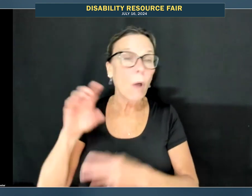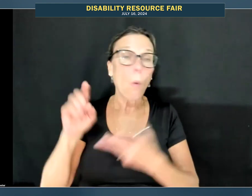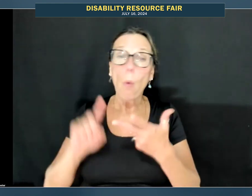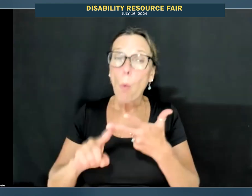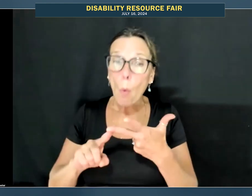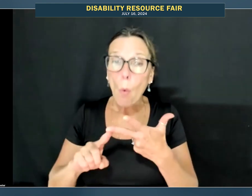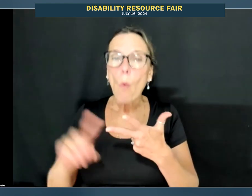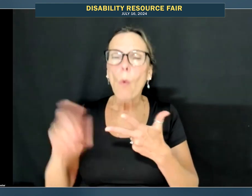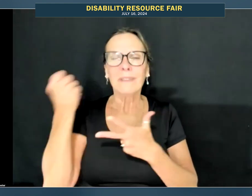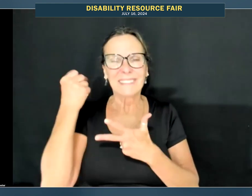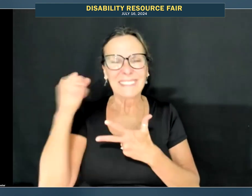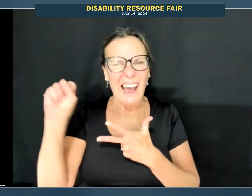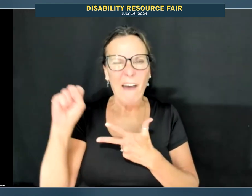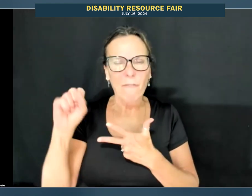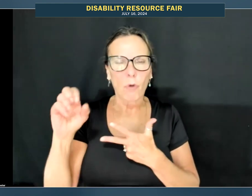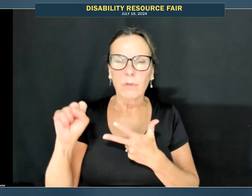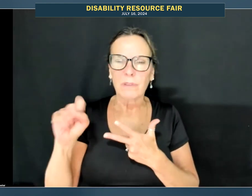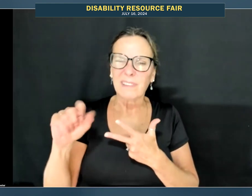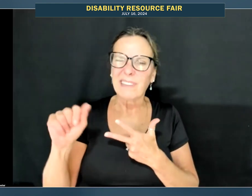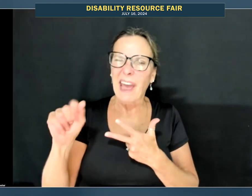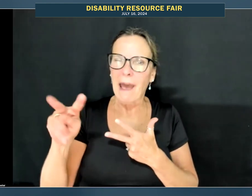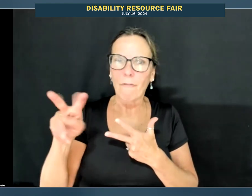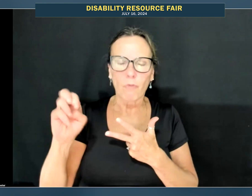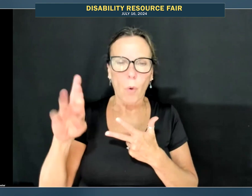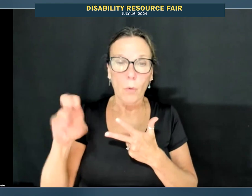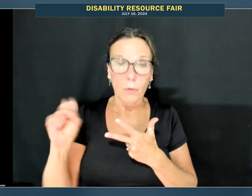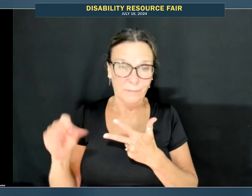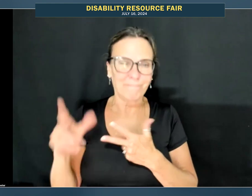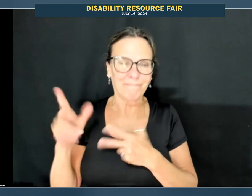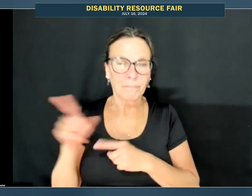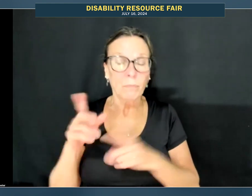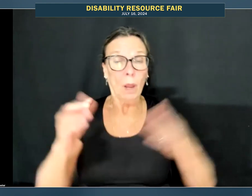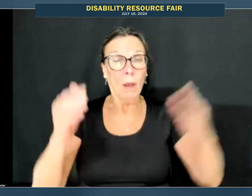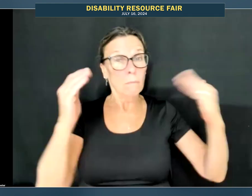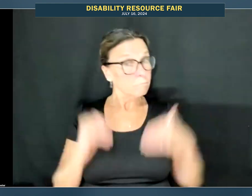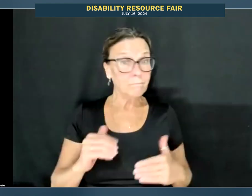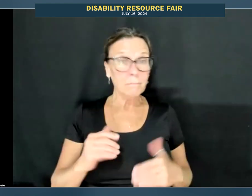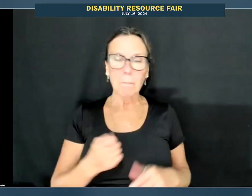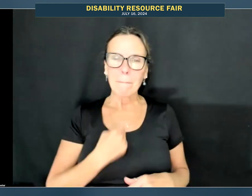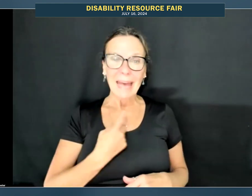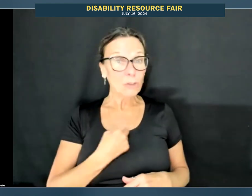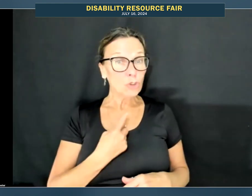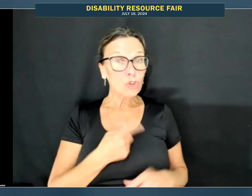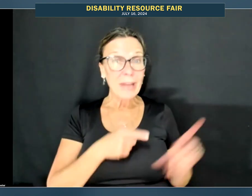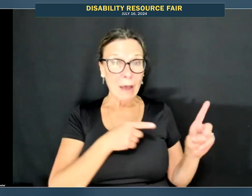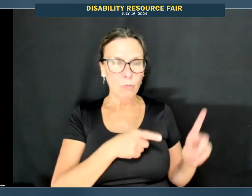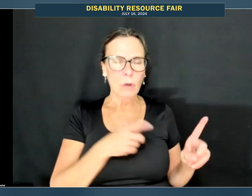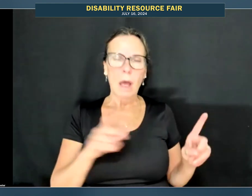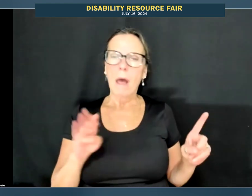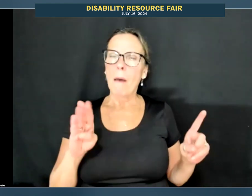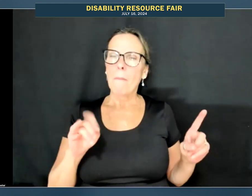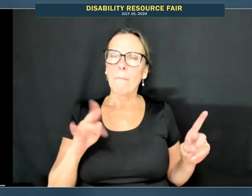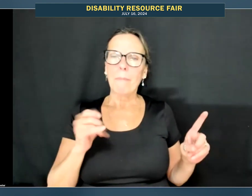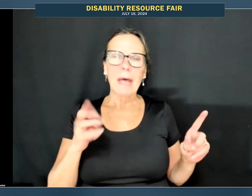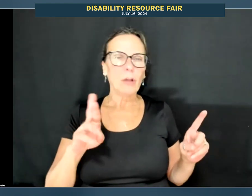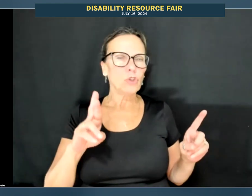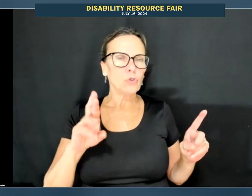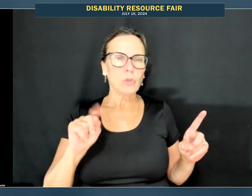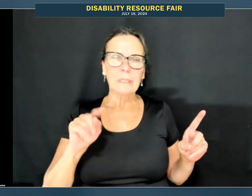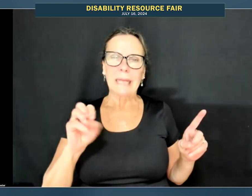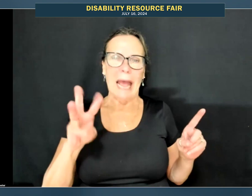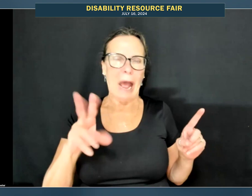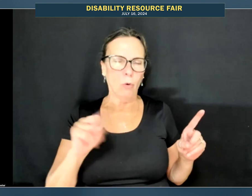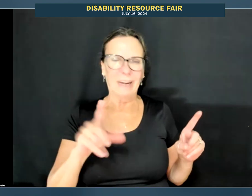one last thing, you're talking about disabilities and so forth. Belchertown in our Triad program early on